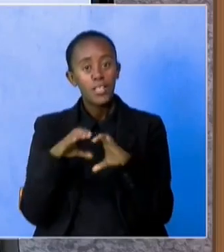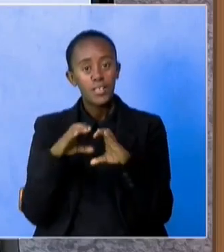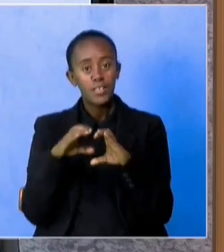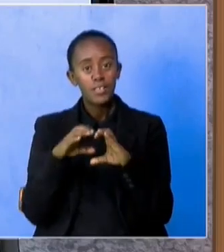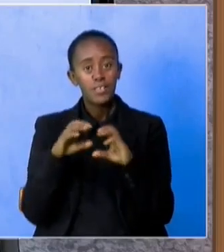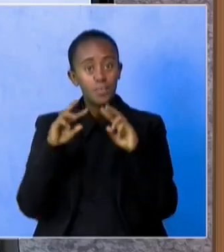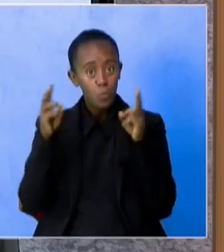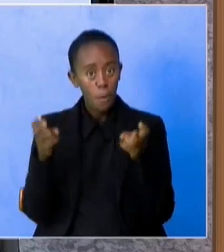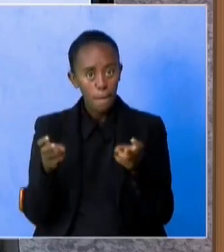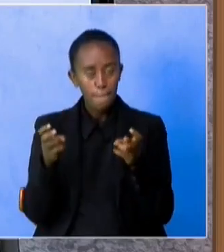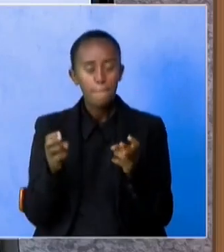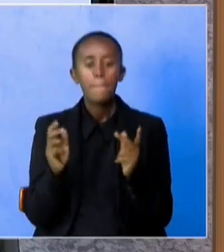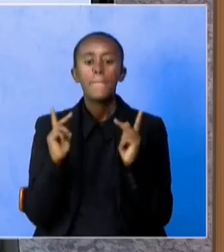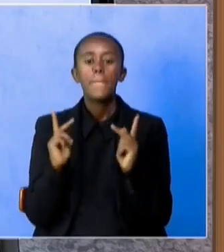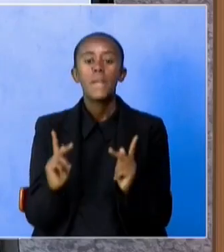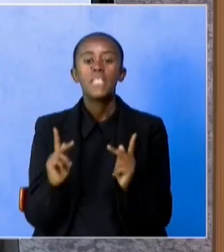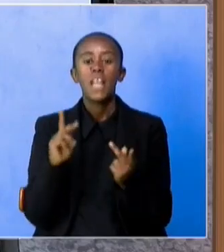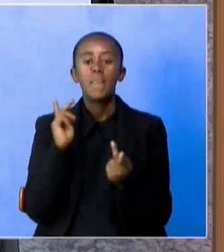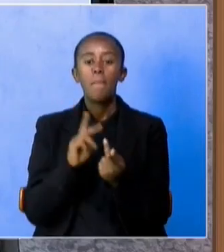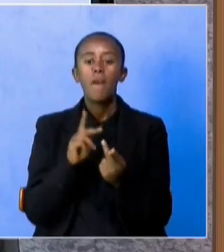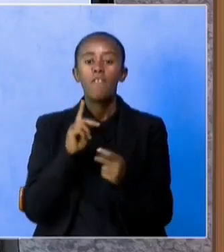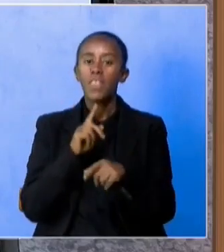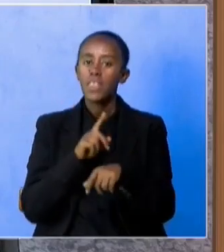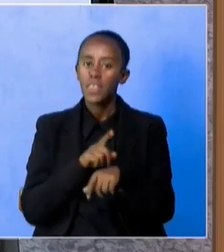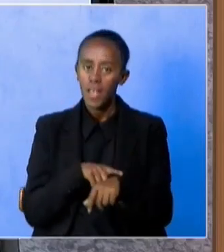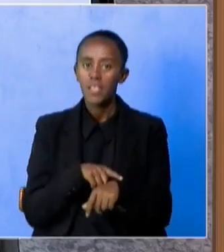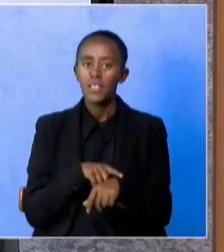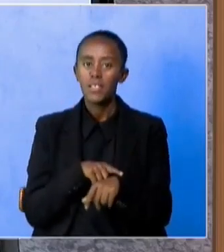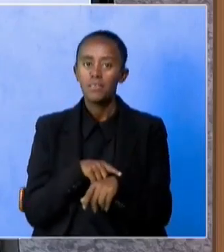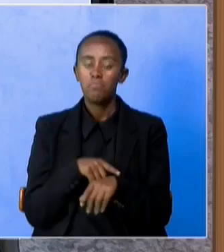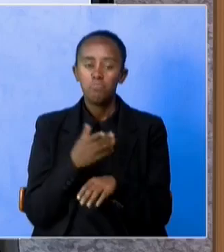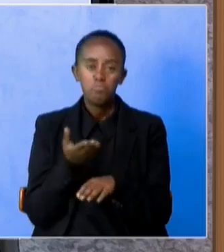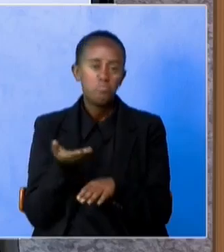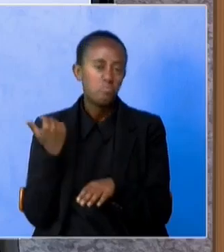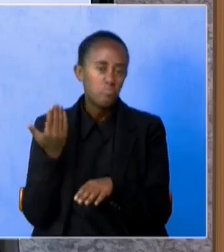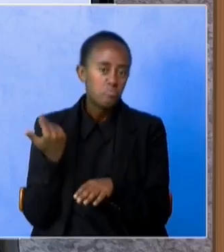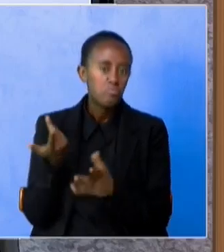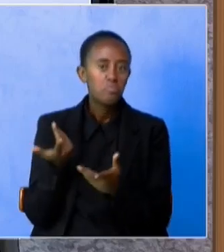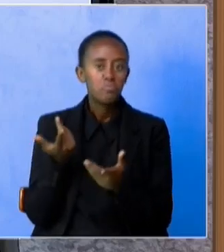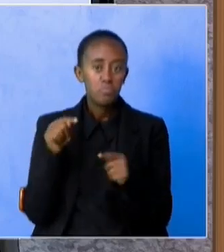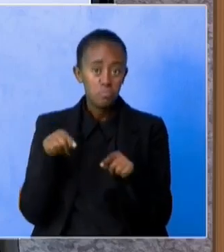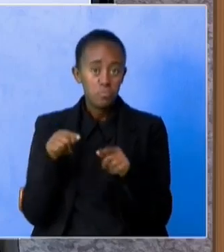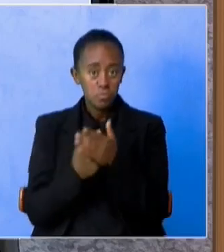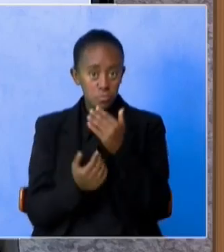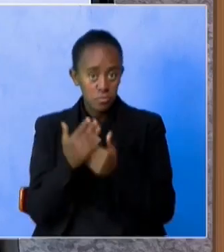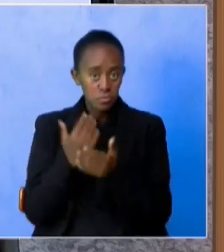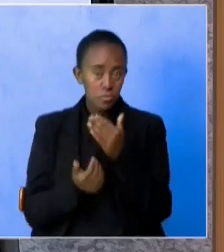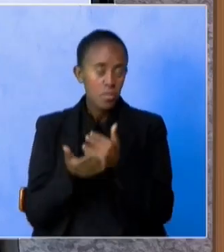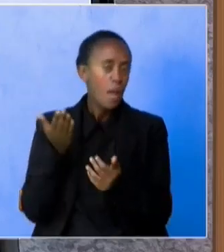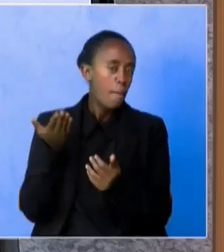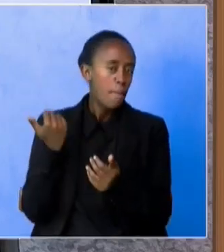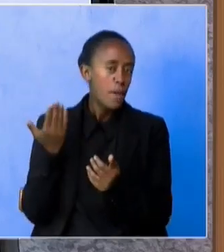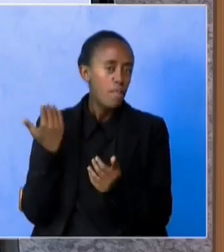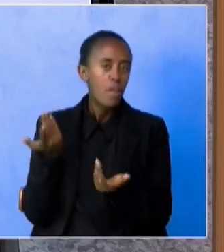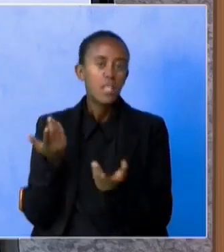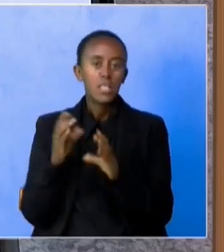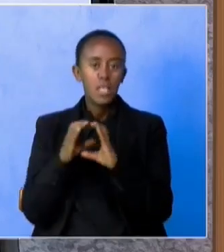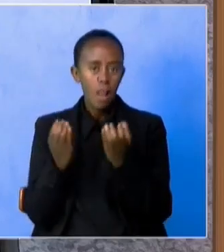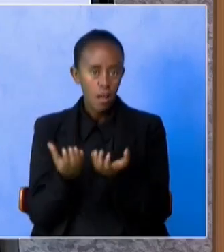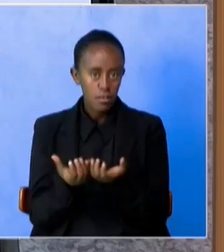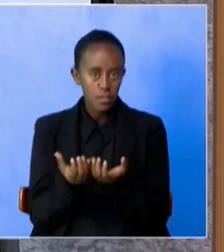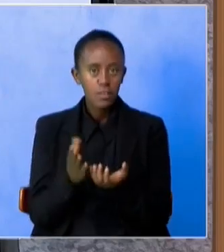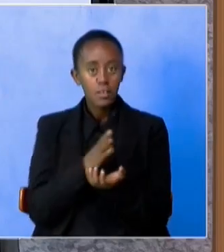tense. But before we talk about today's topic, let us go to the previous class and do a quick